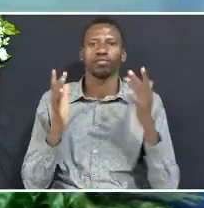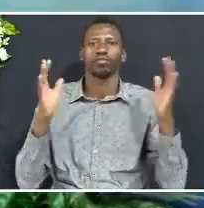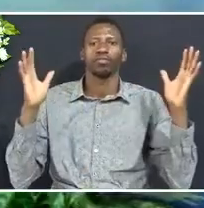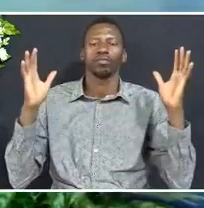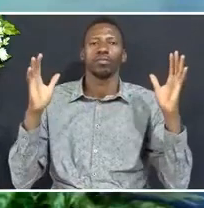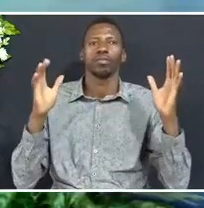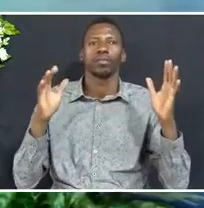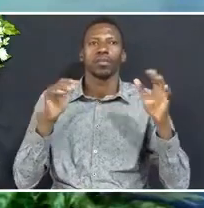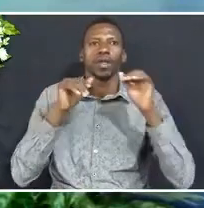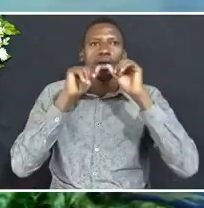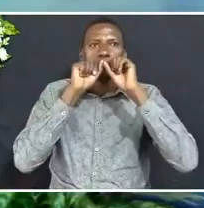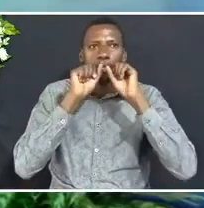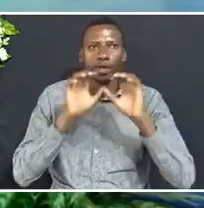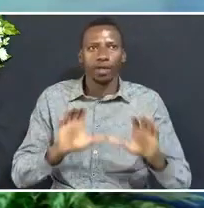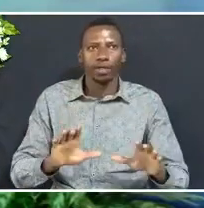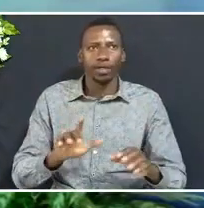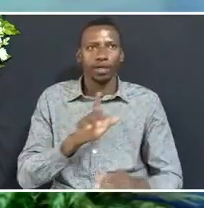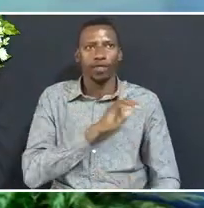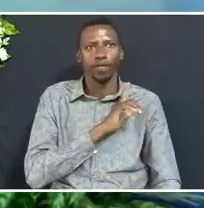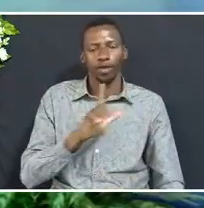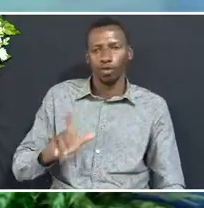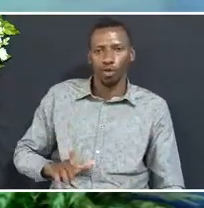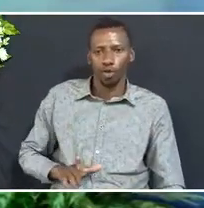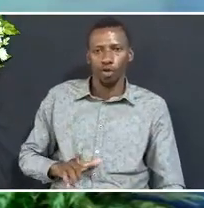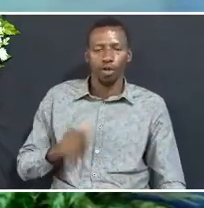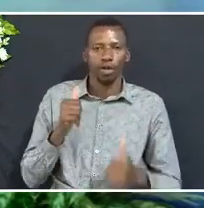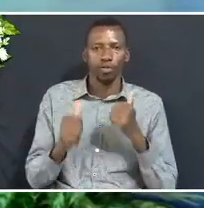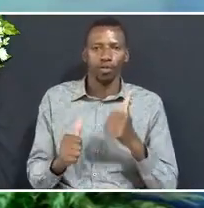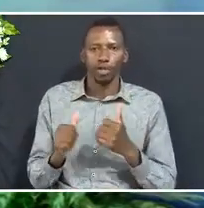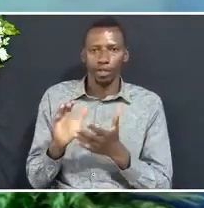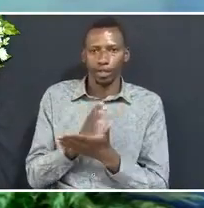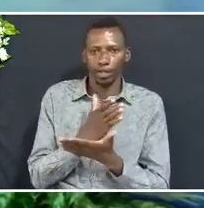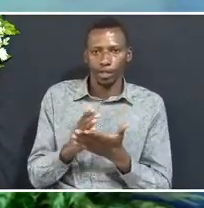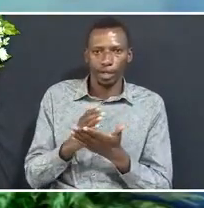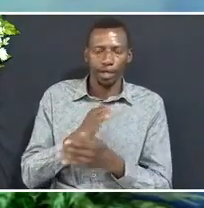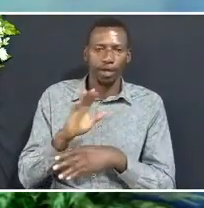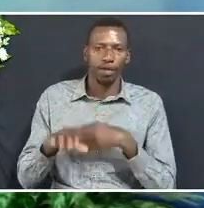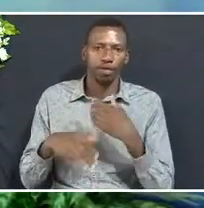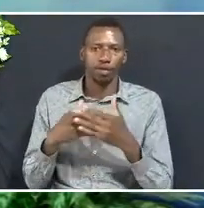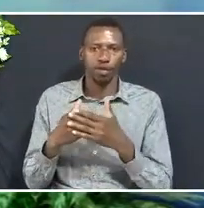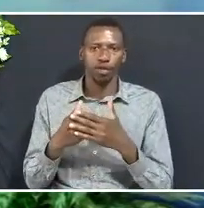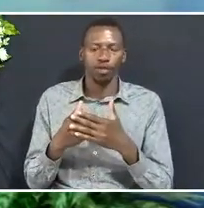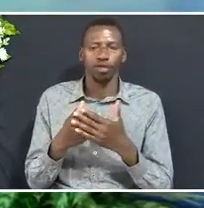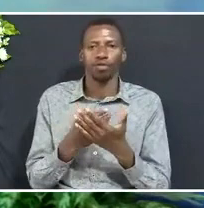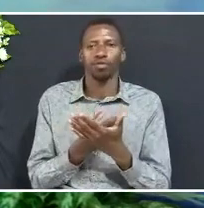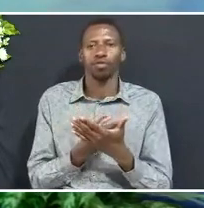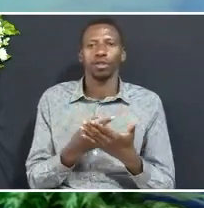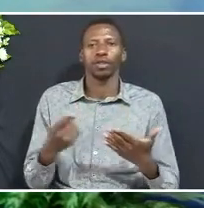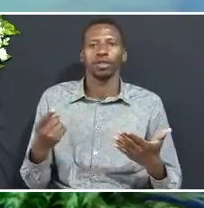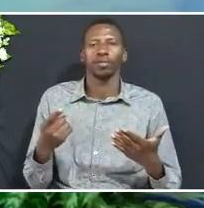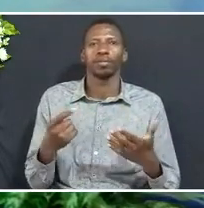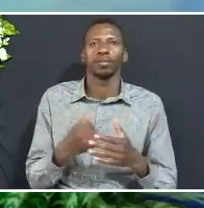Lord that we have shared in the whole week. And before we do that,